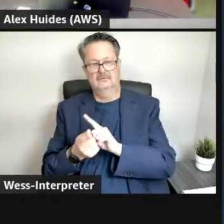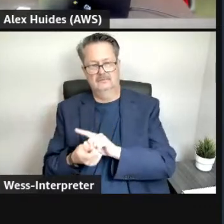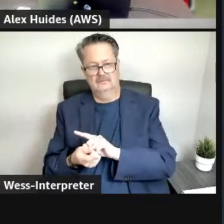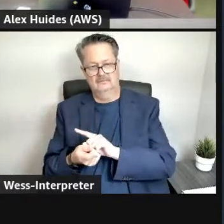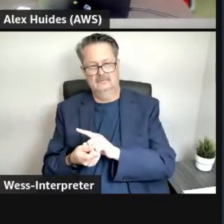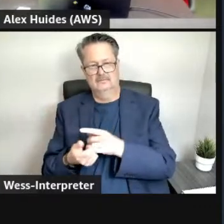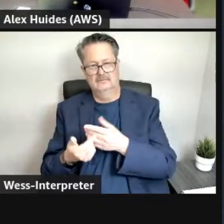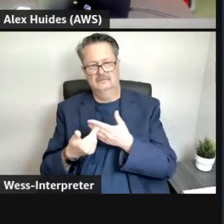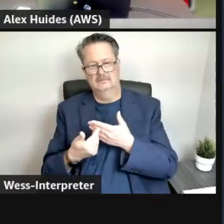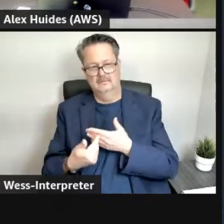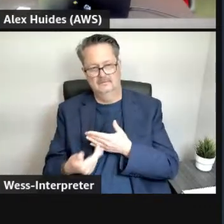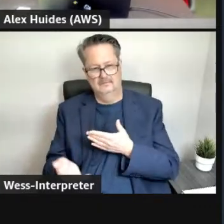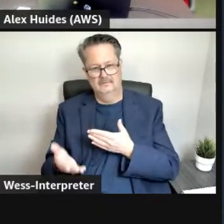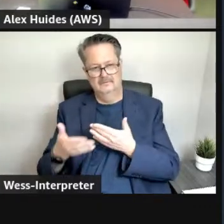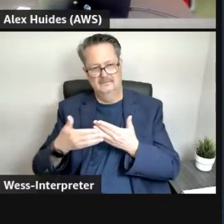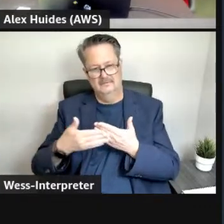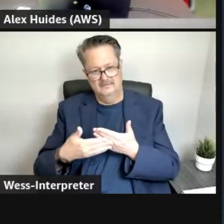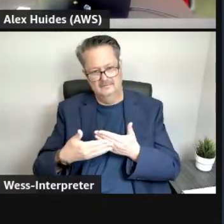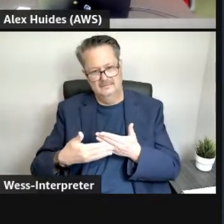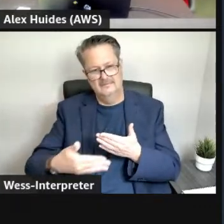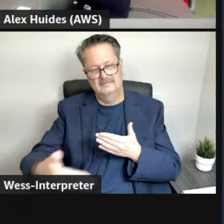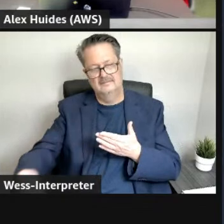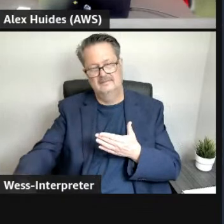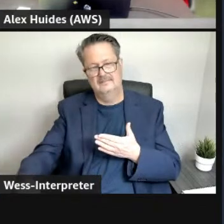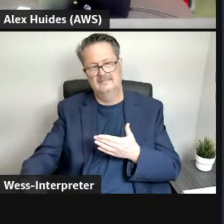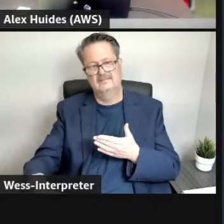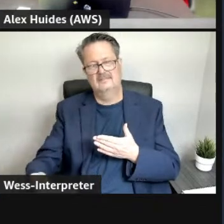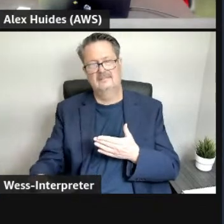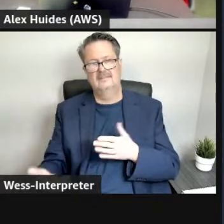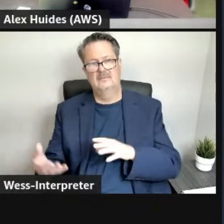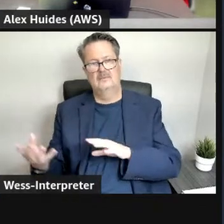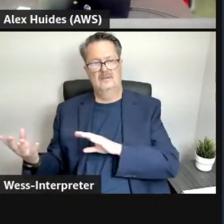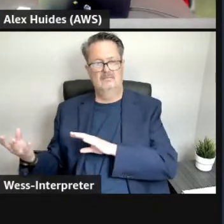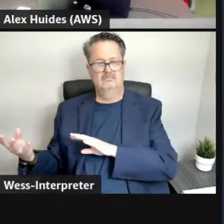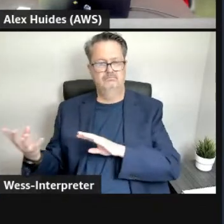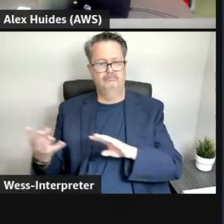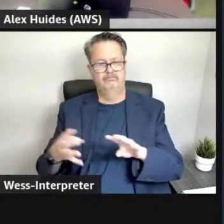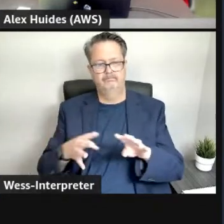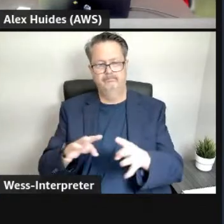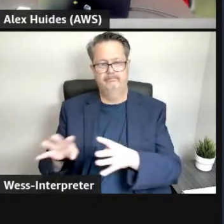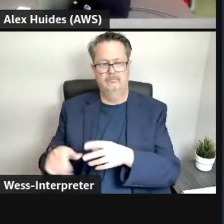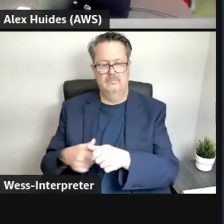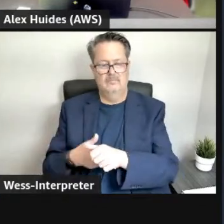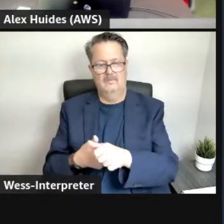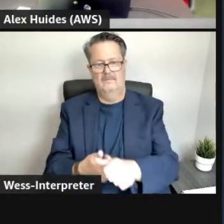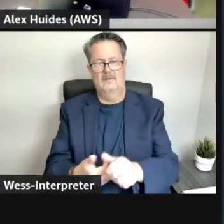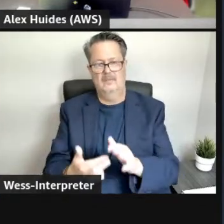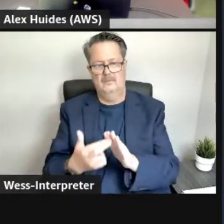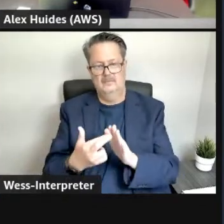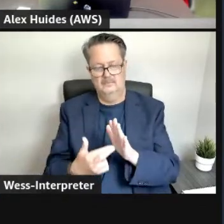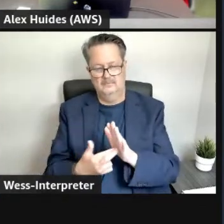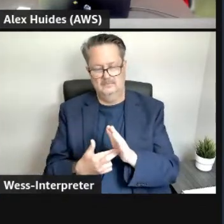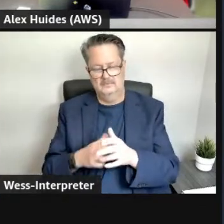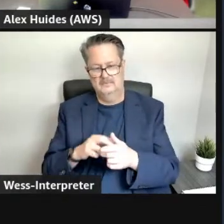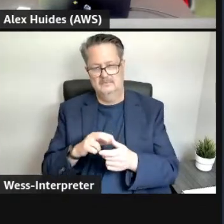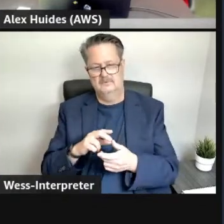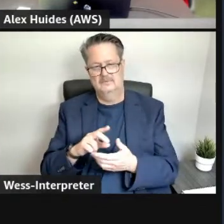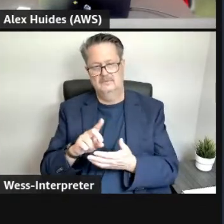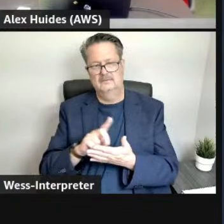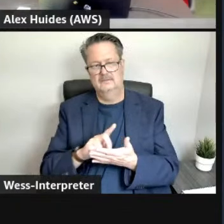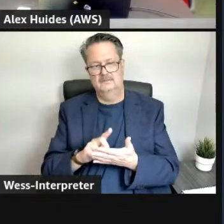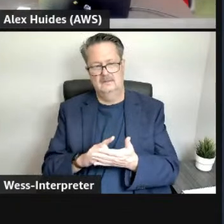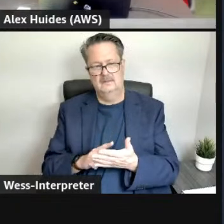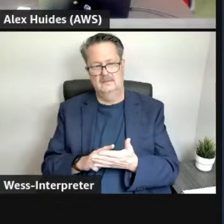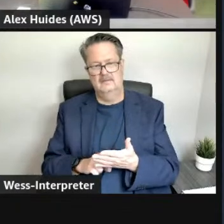traffic. And from this point, the traffic will flow according to some rules. Those rules are defined by the application developer